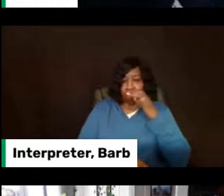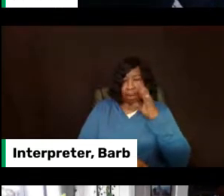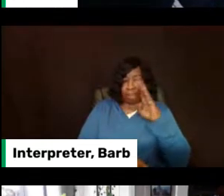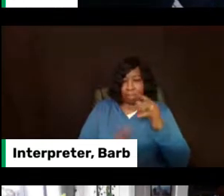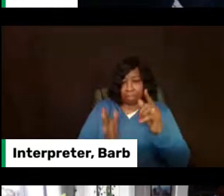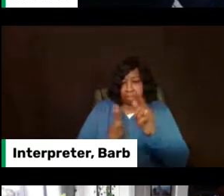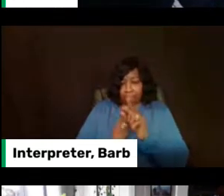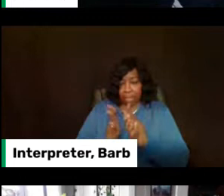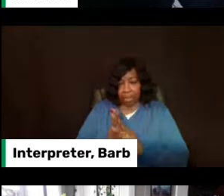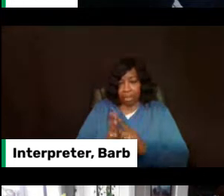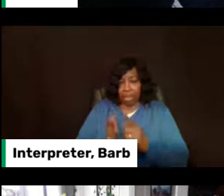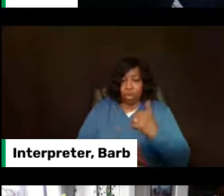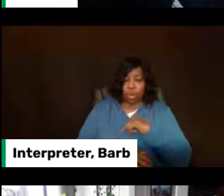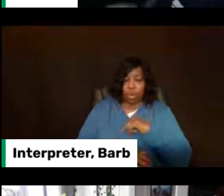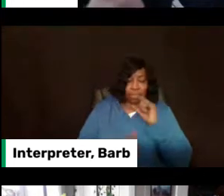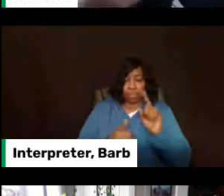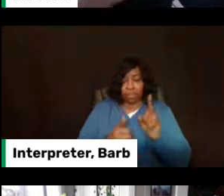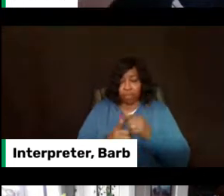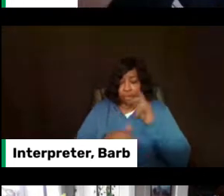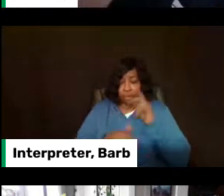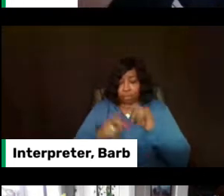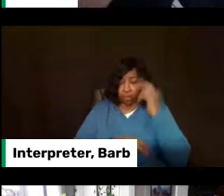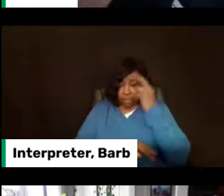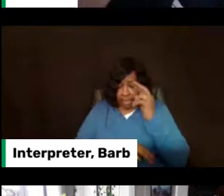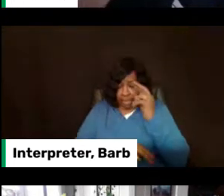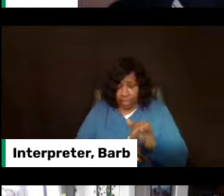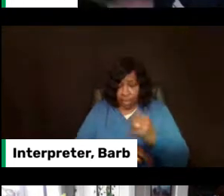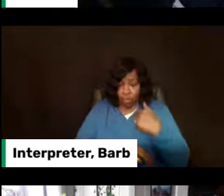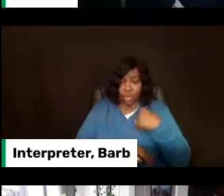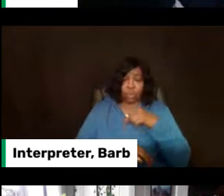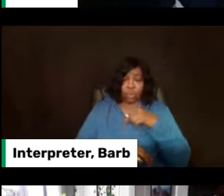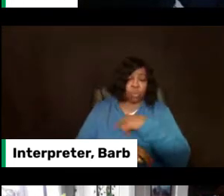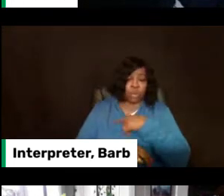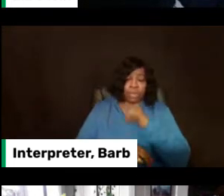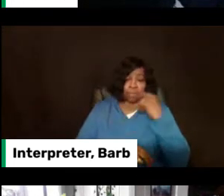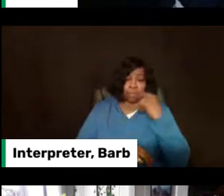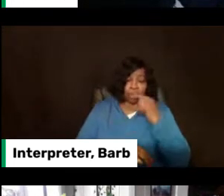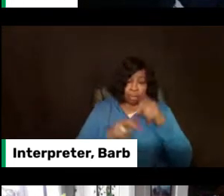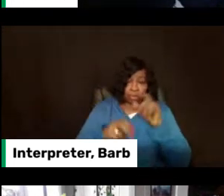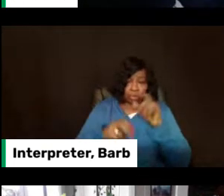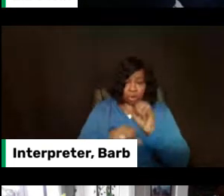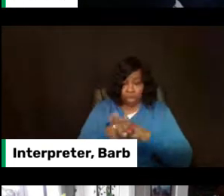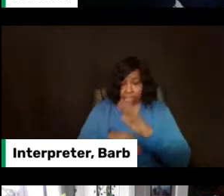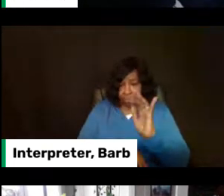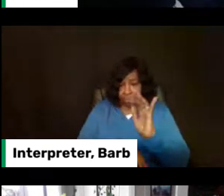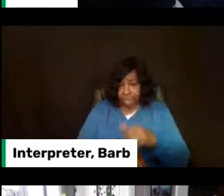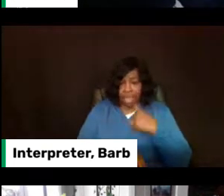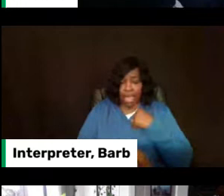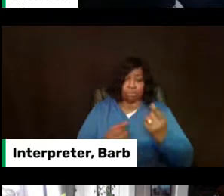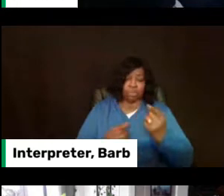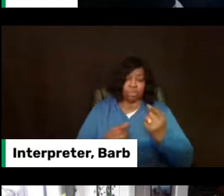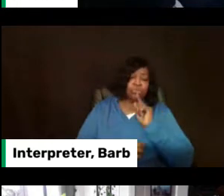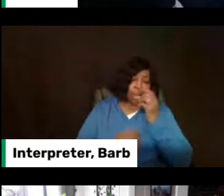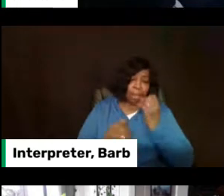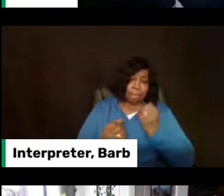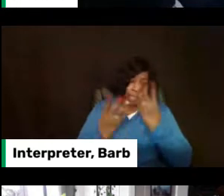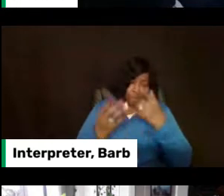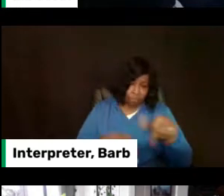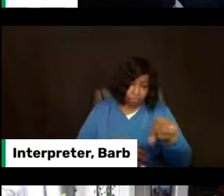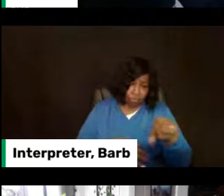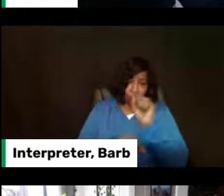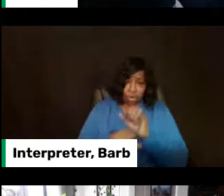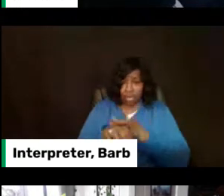So we're not the first to realize that. We're not the only people working on that. And I'm sure that many of you here today work on this in your own ways and in